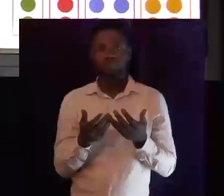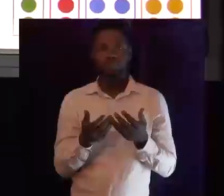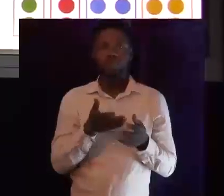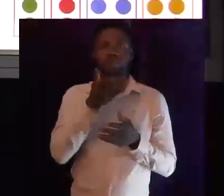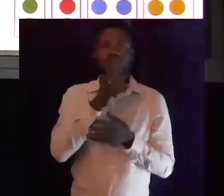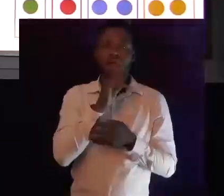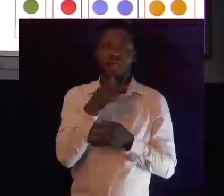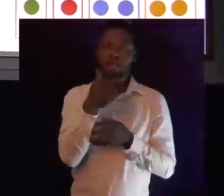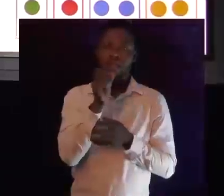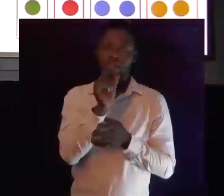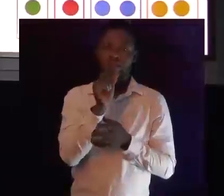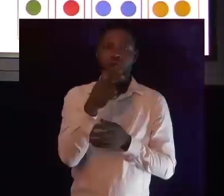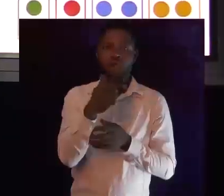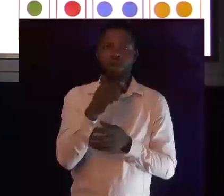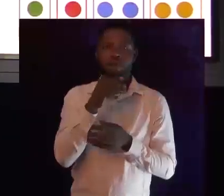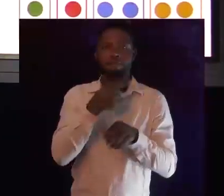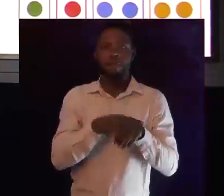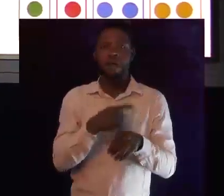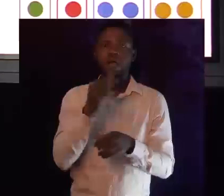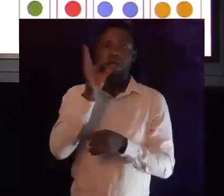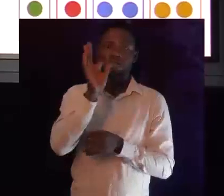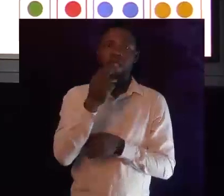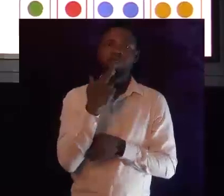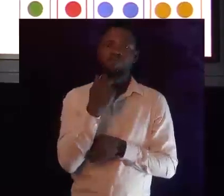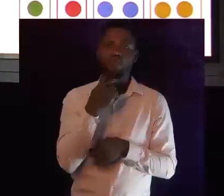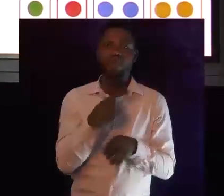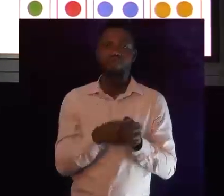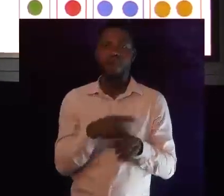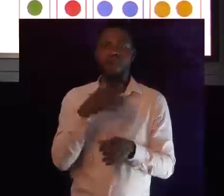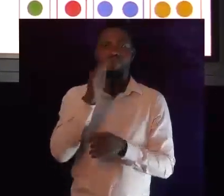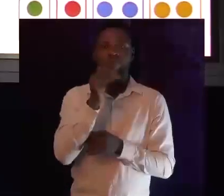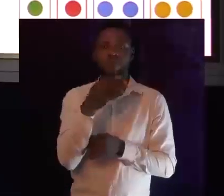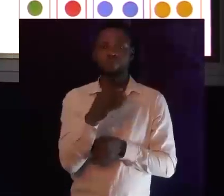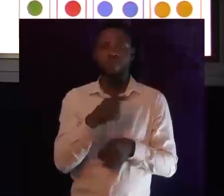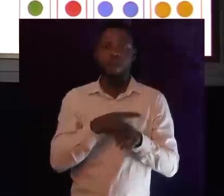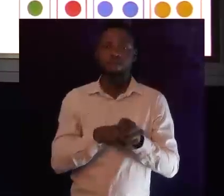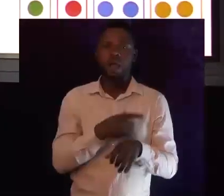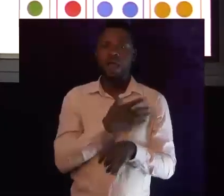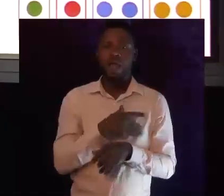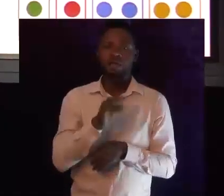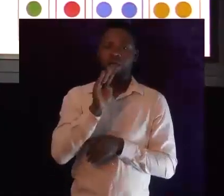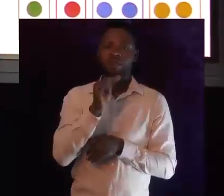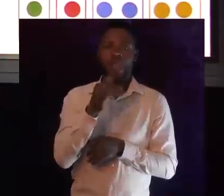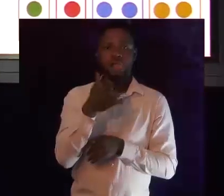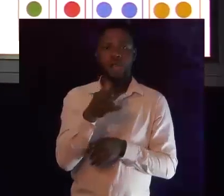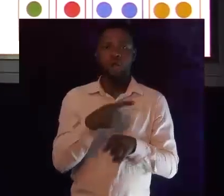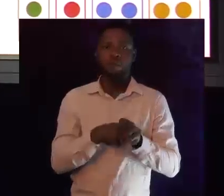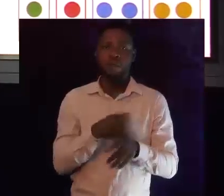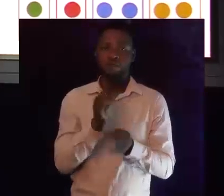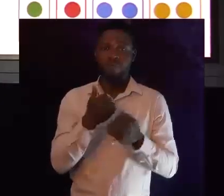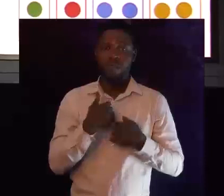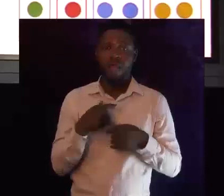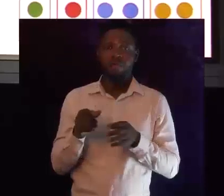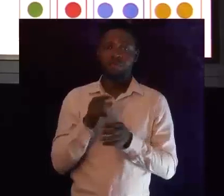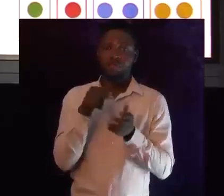that there are 11 green balls, 9 red balls, 16 blue balls, and 14 yellow balls. So if you've got